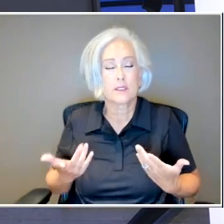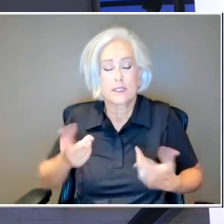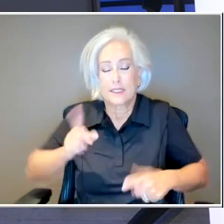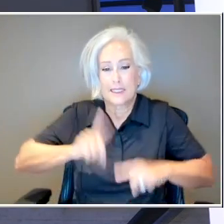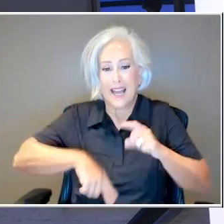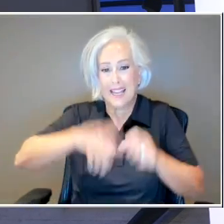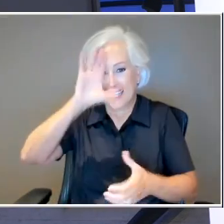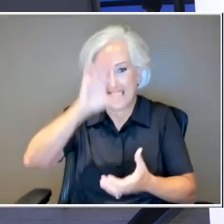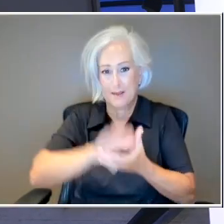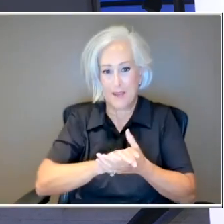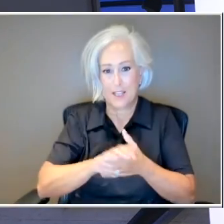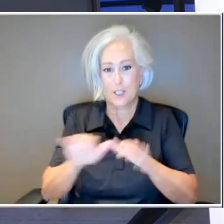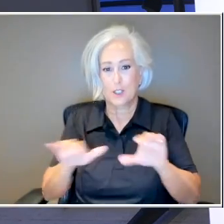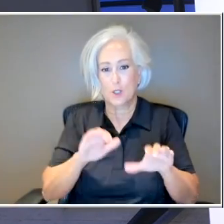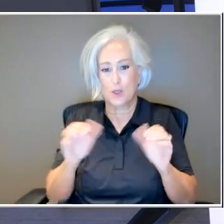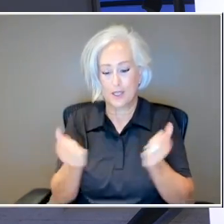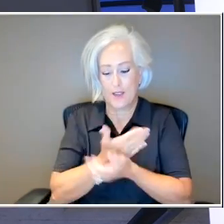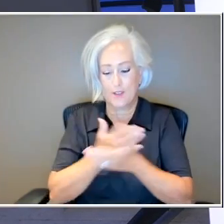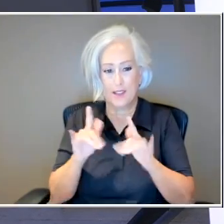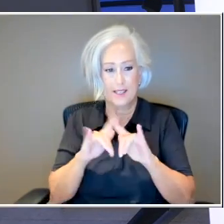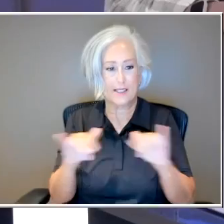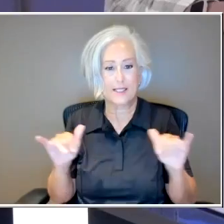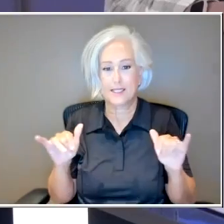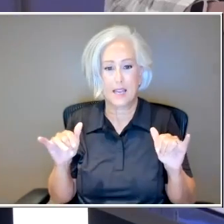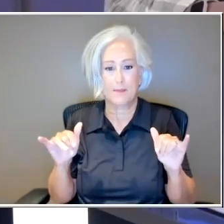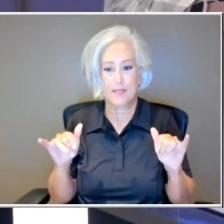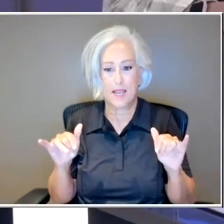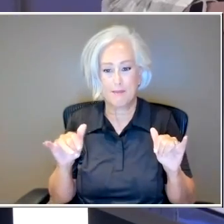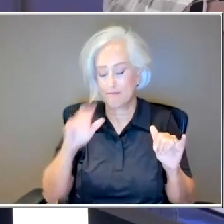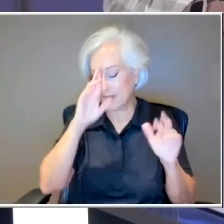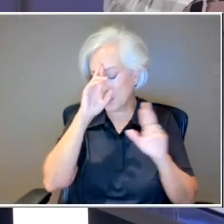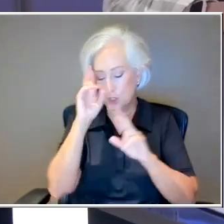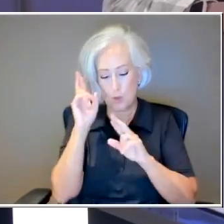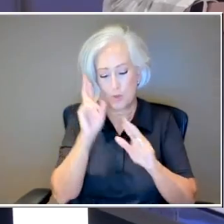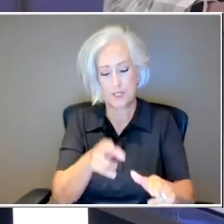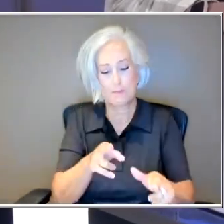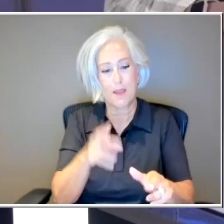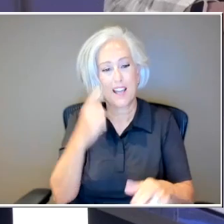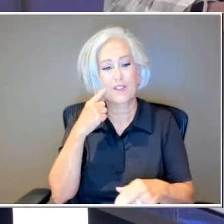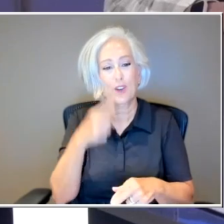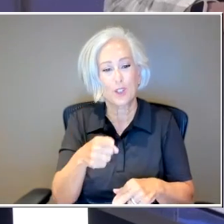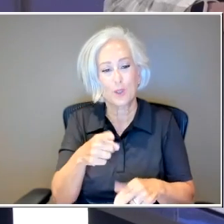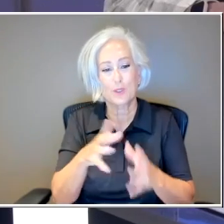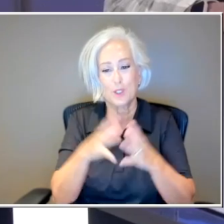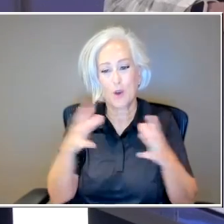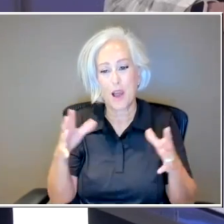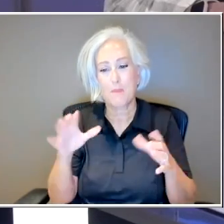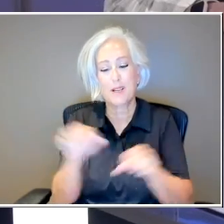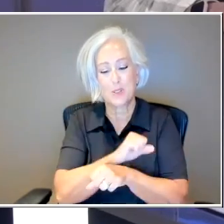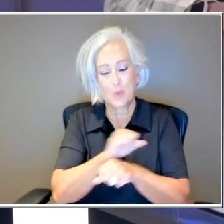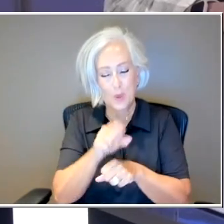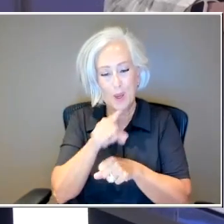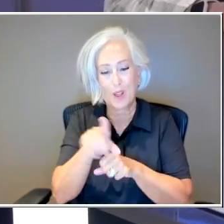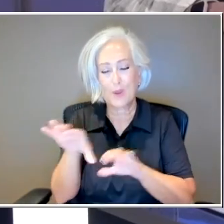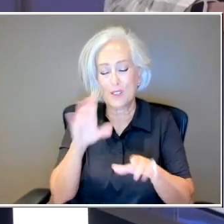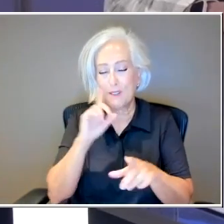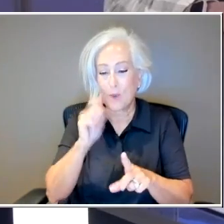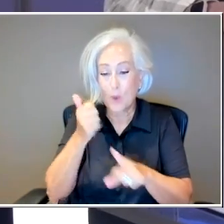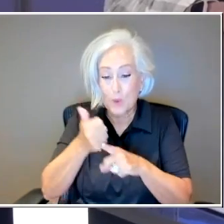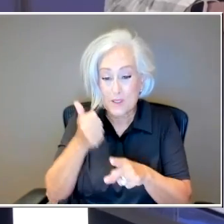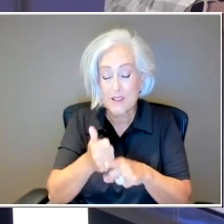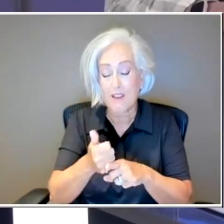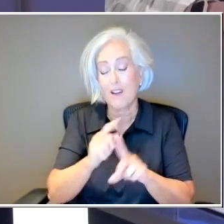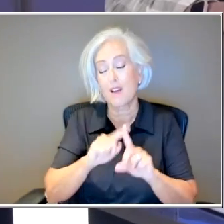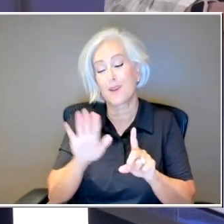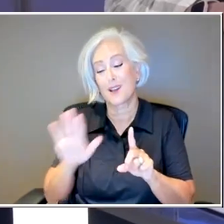through everything all at once. I have so much respect for you. Thank you. For how much work you did, not only for yourself, but for your family